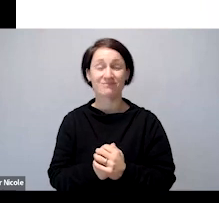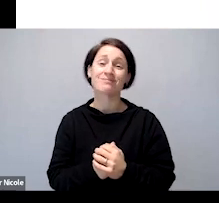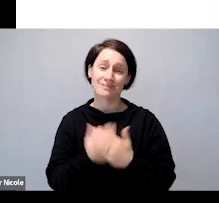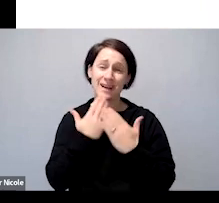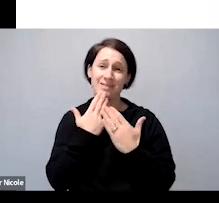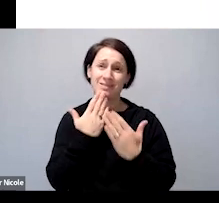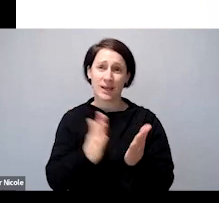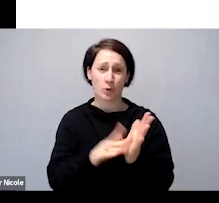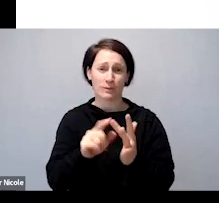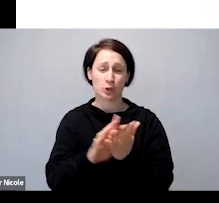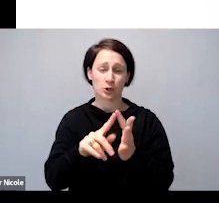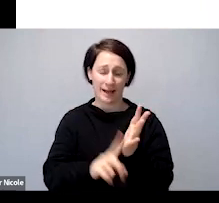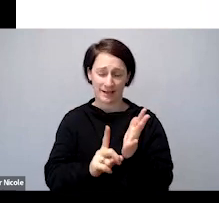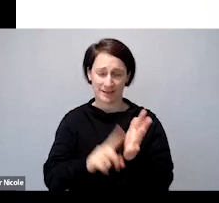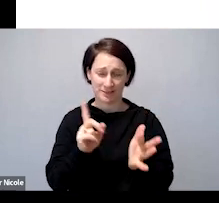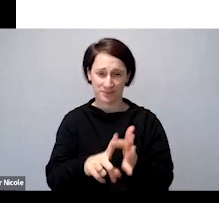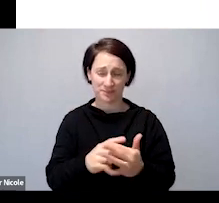Thanks so much, Michelle. A